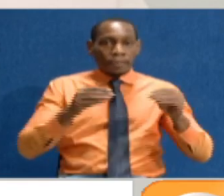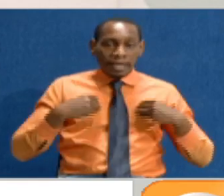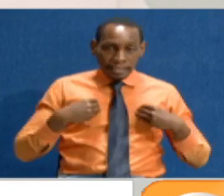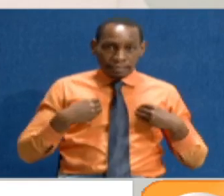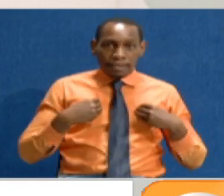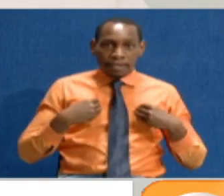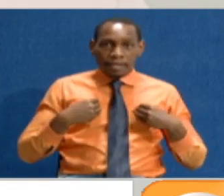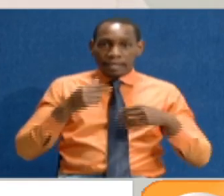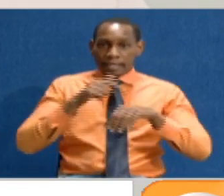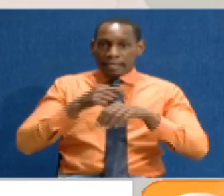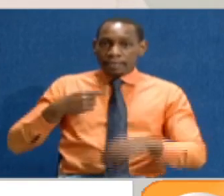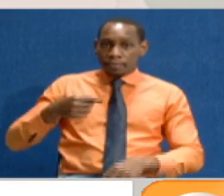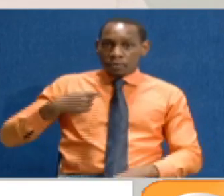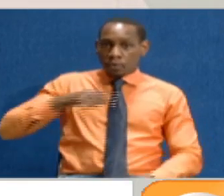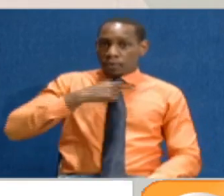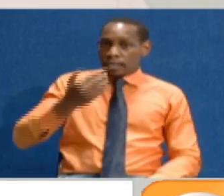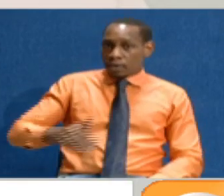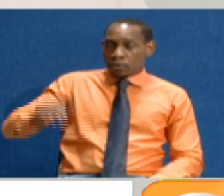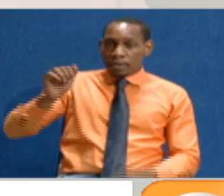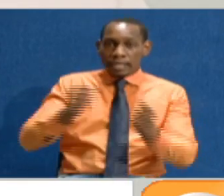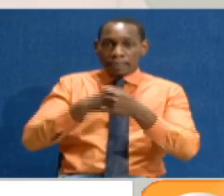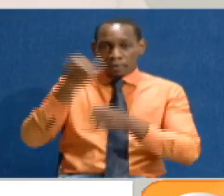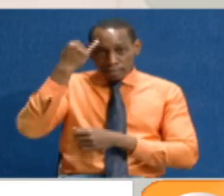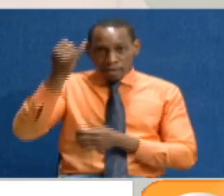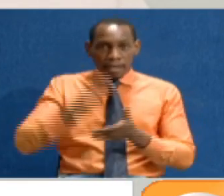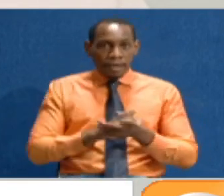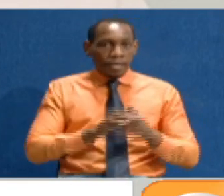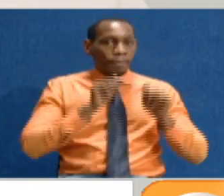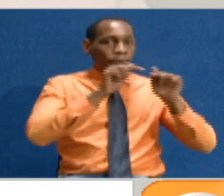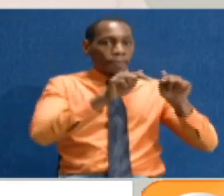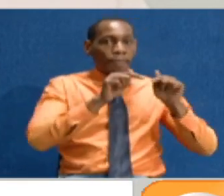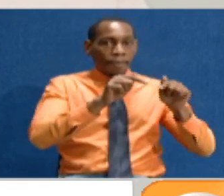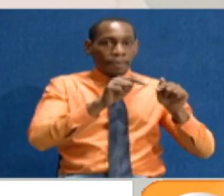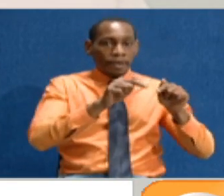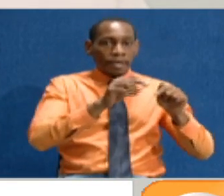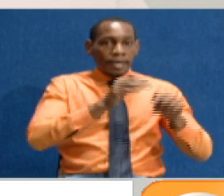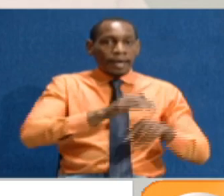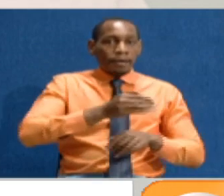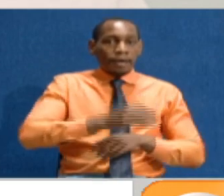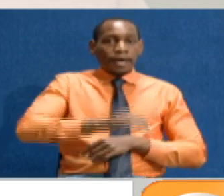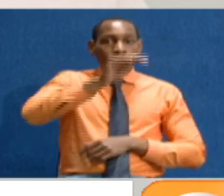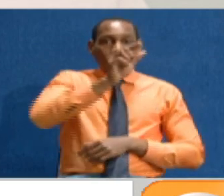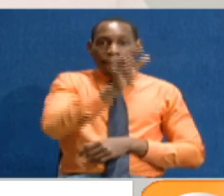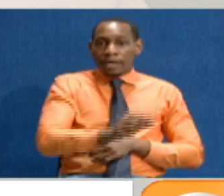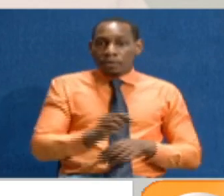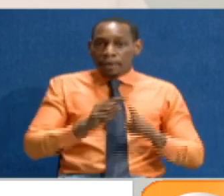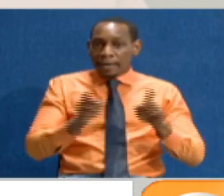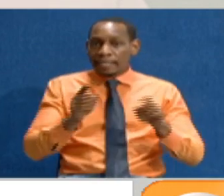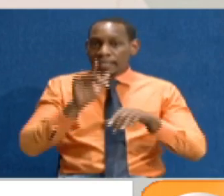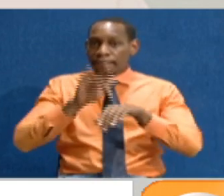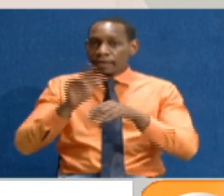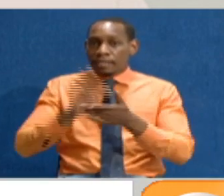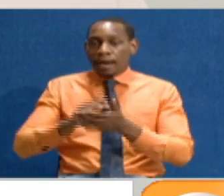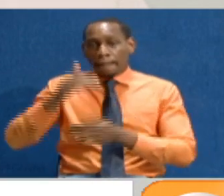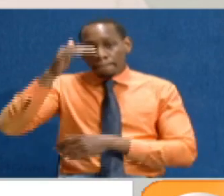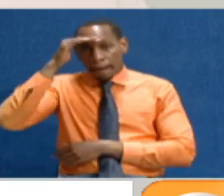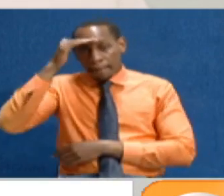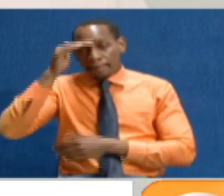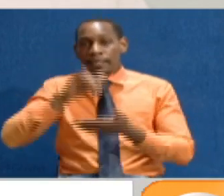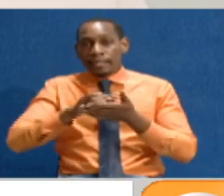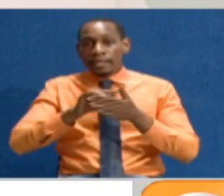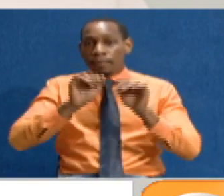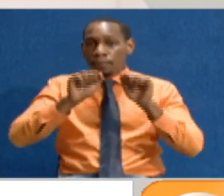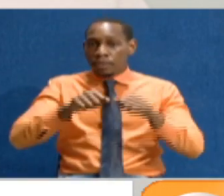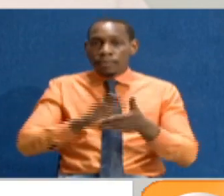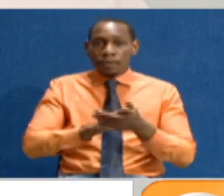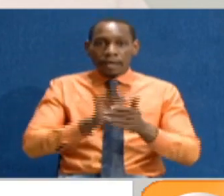even to us growing up. I wouldn't even imagine speaking up to an adult and speaking like that. But because of the effect of taking the drugs, that is